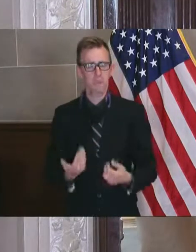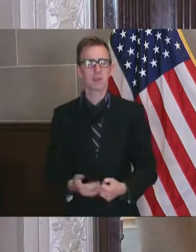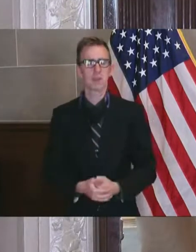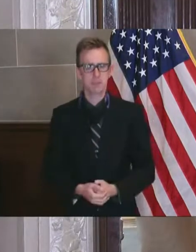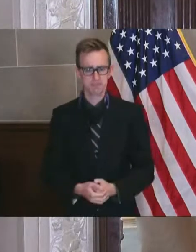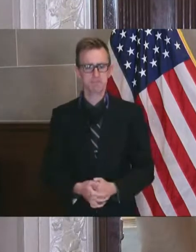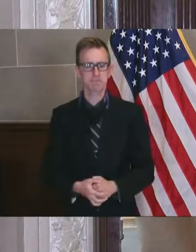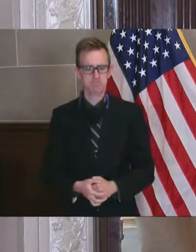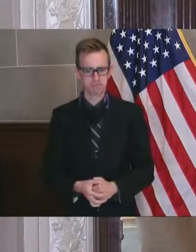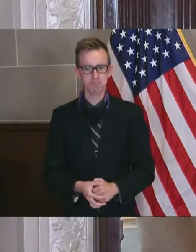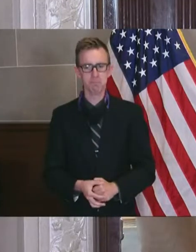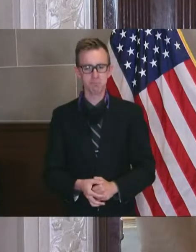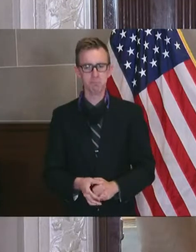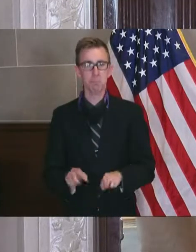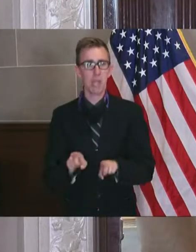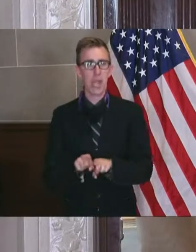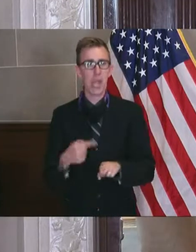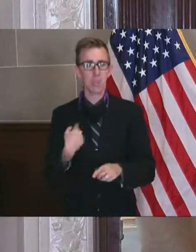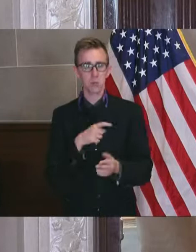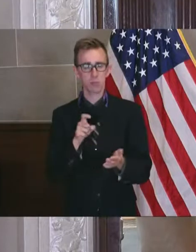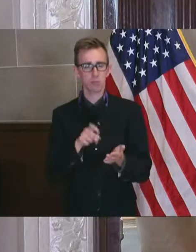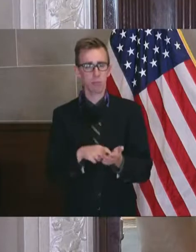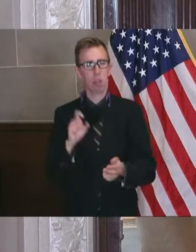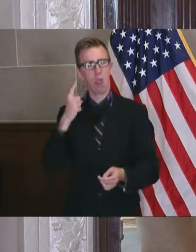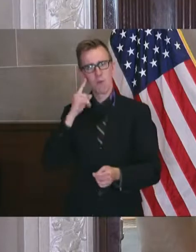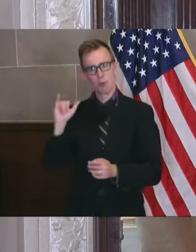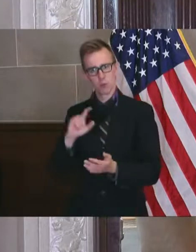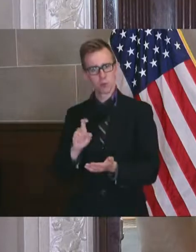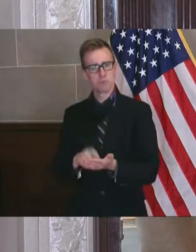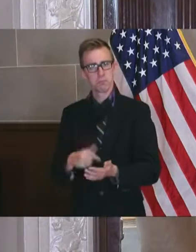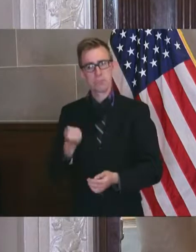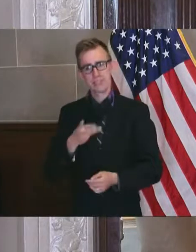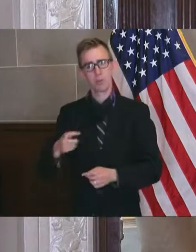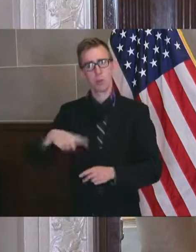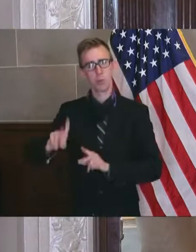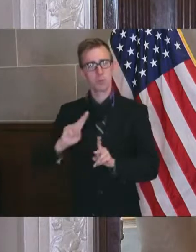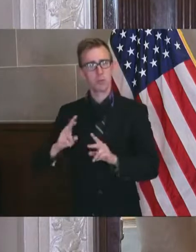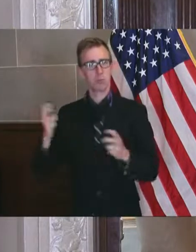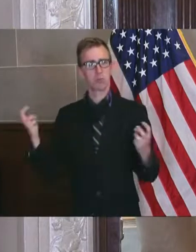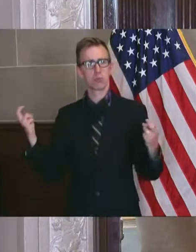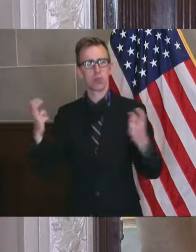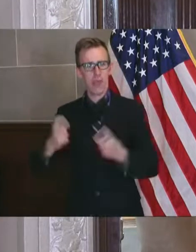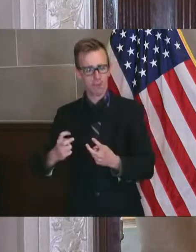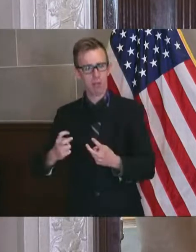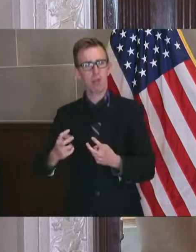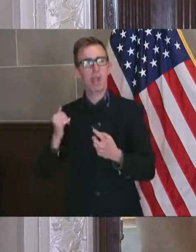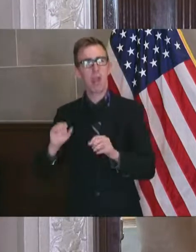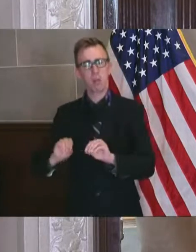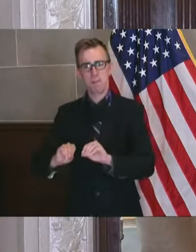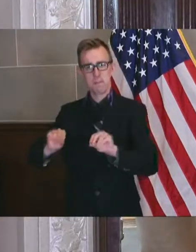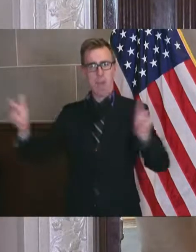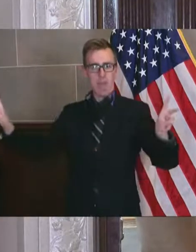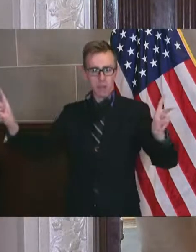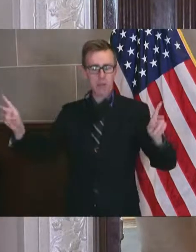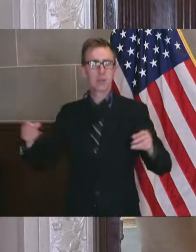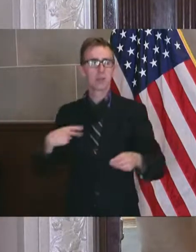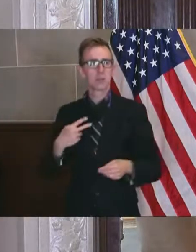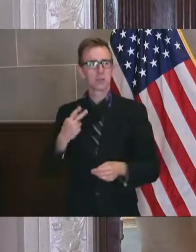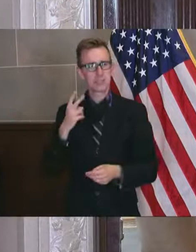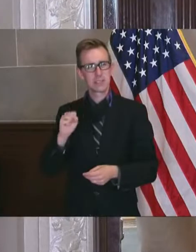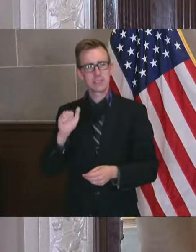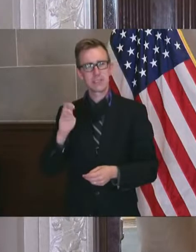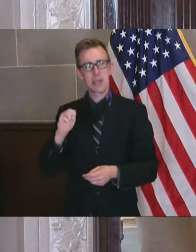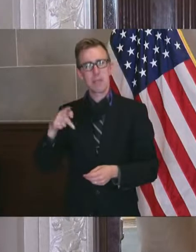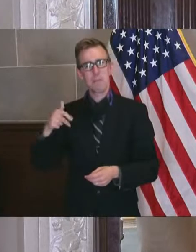you know, has been pointed out, and the governor pointed out, many of those people we think traveled there, and now they're traveling back. And you've heard Sam Page